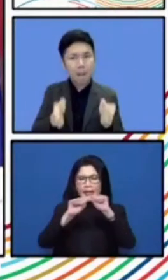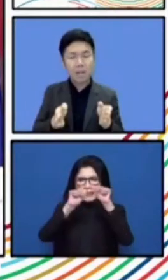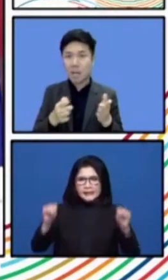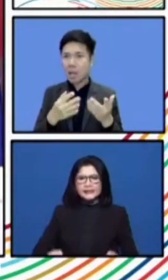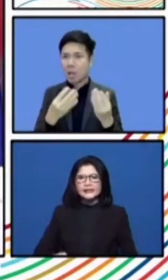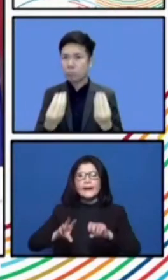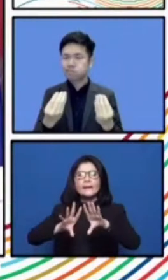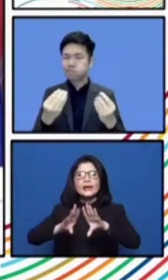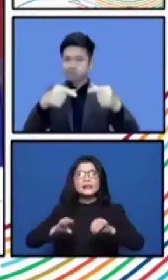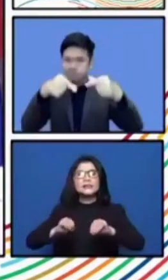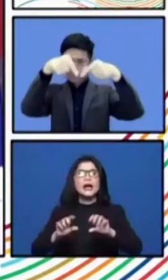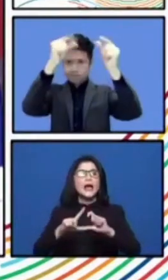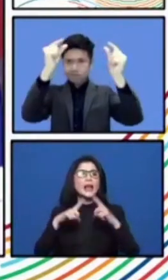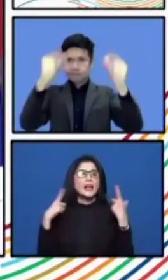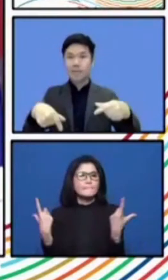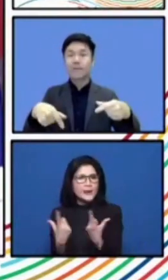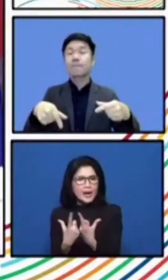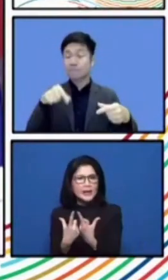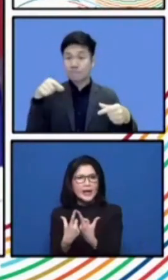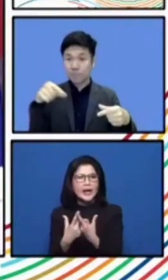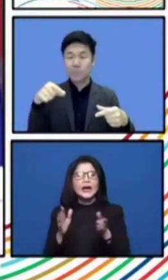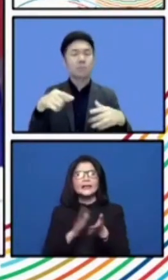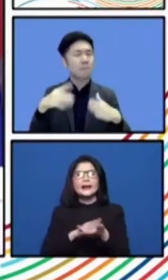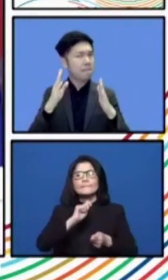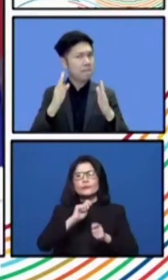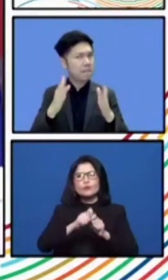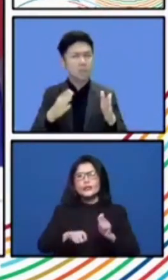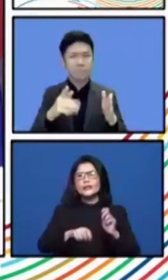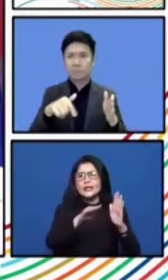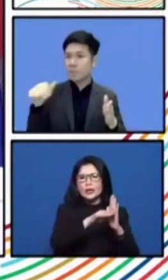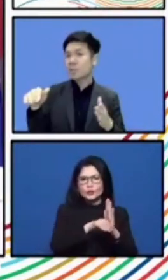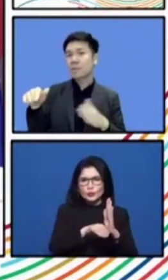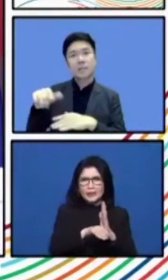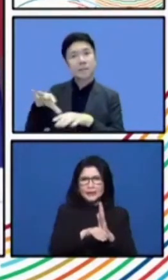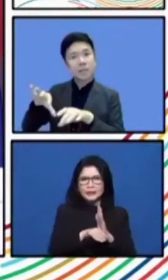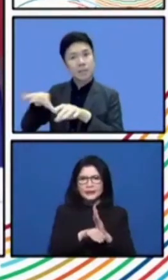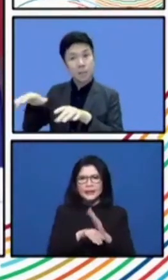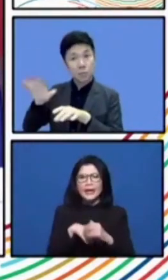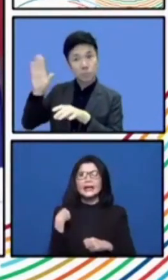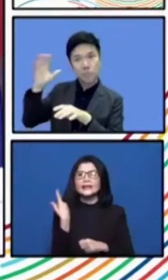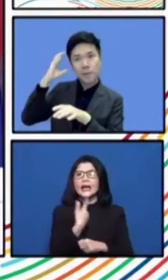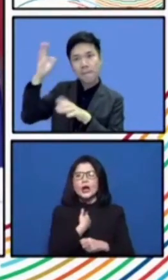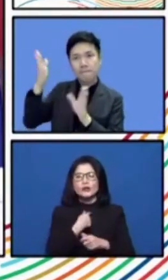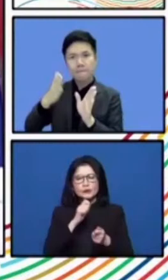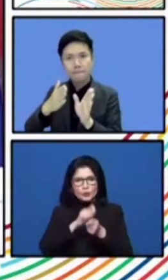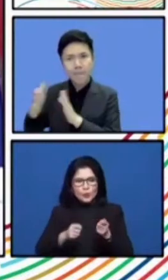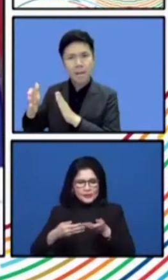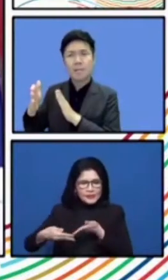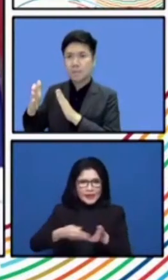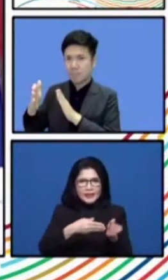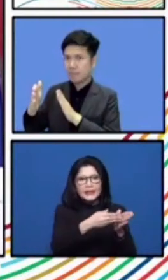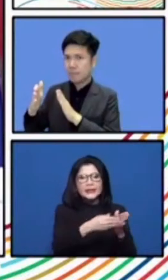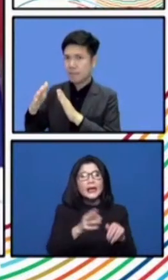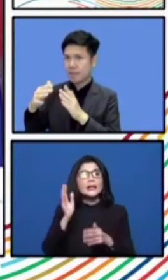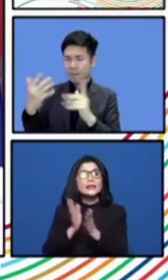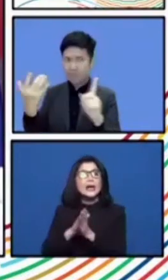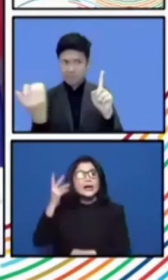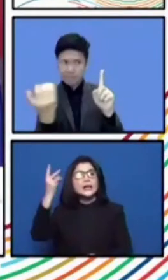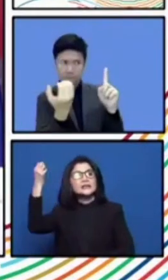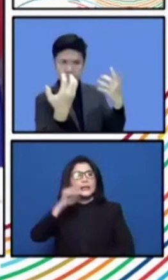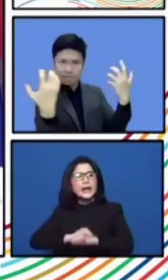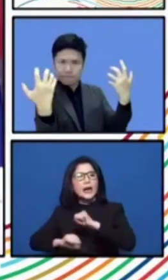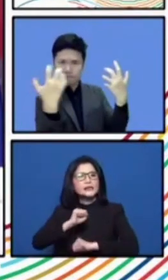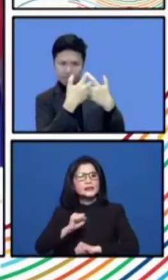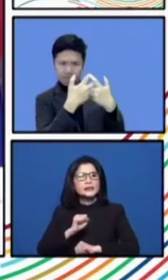adoption of national action plans strategy for the implementation of the conventions which include time